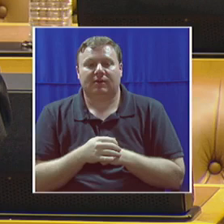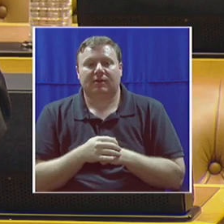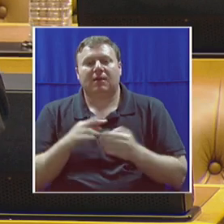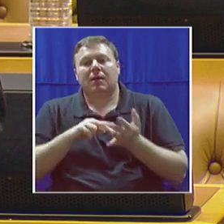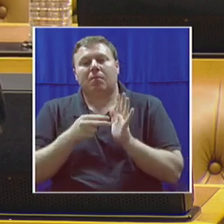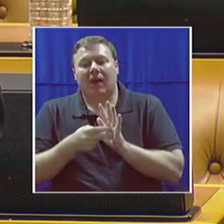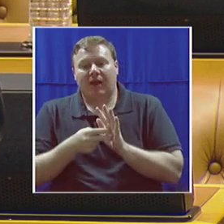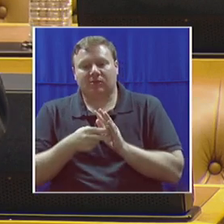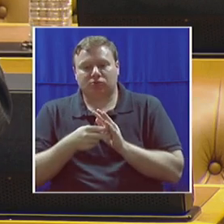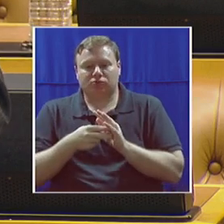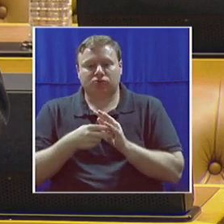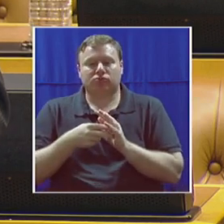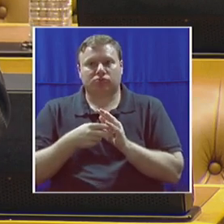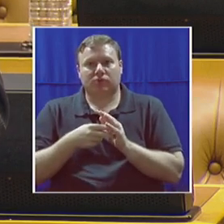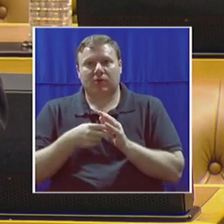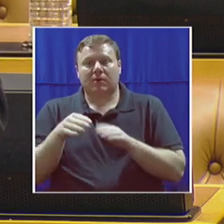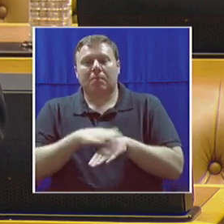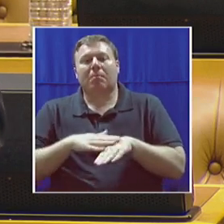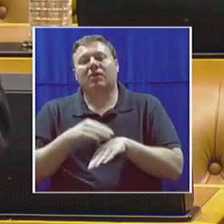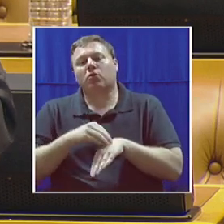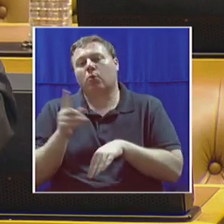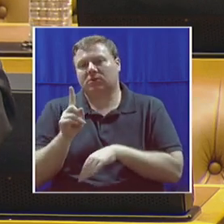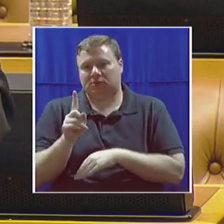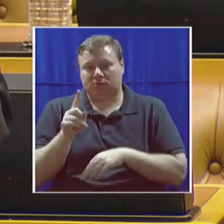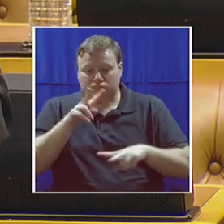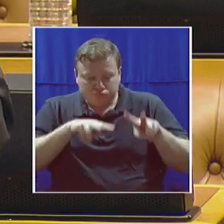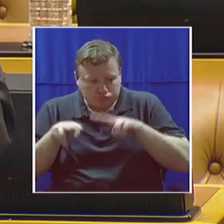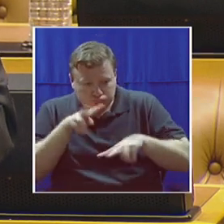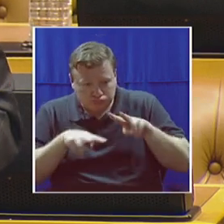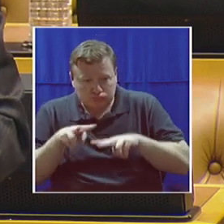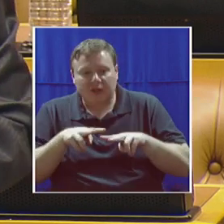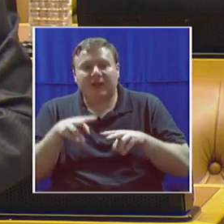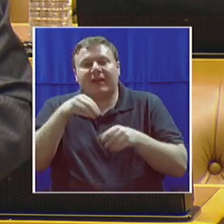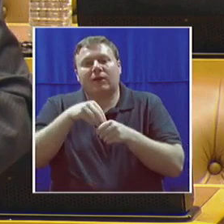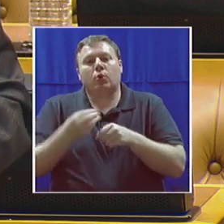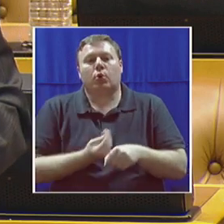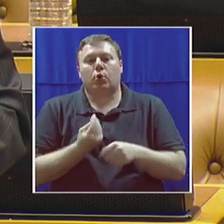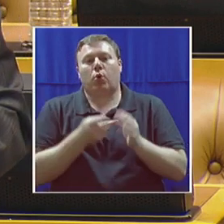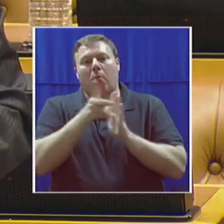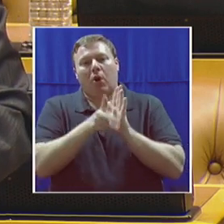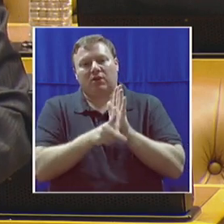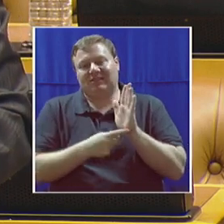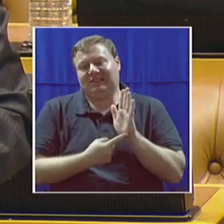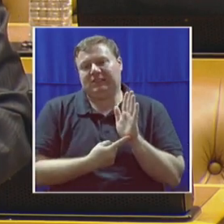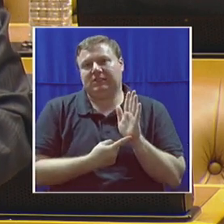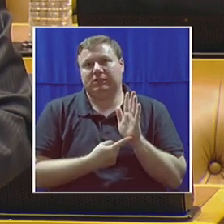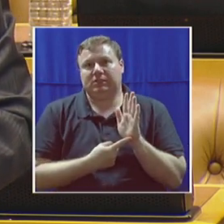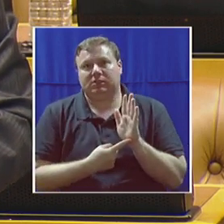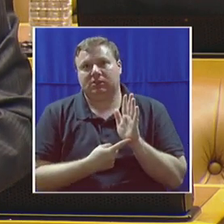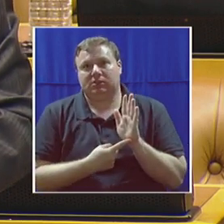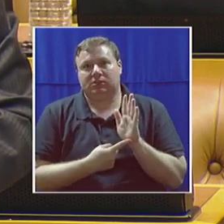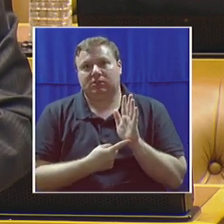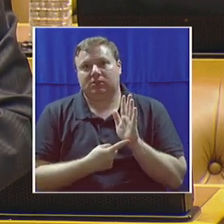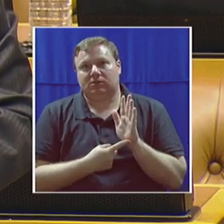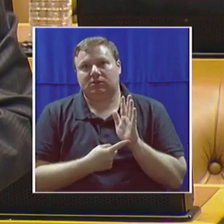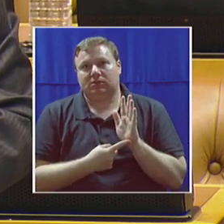and recommendations made in the National Youth policy the youth Accord the hsrc report and other